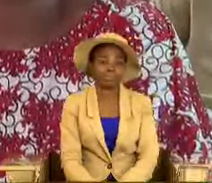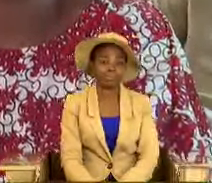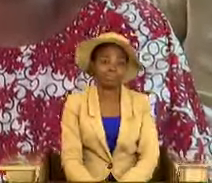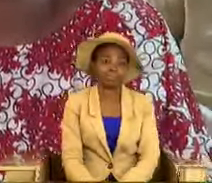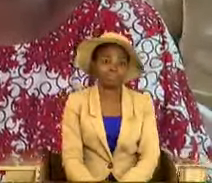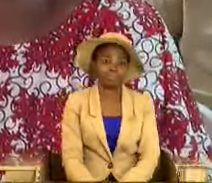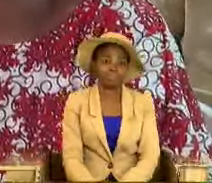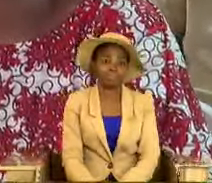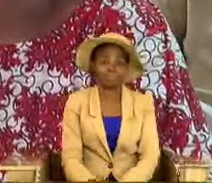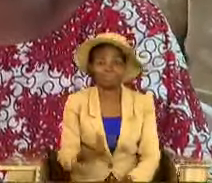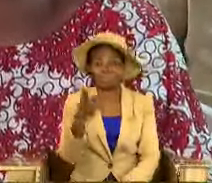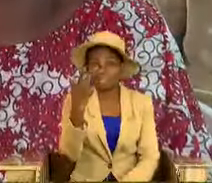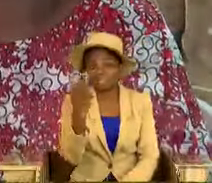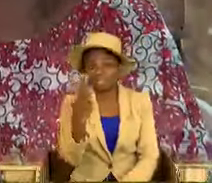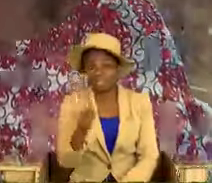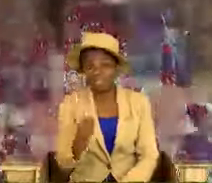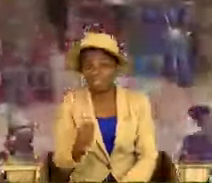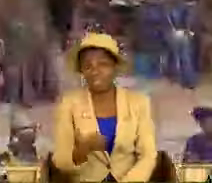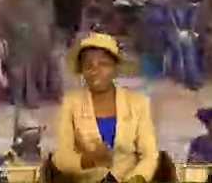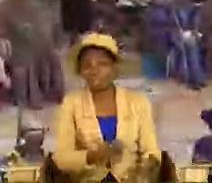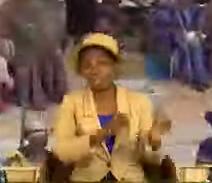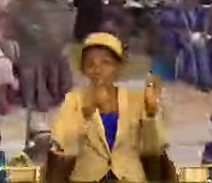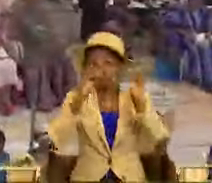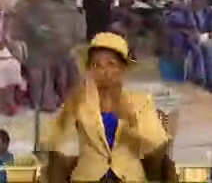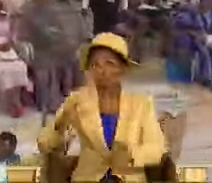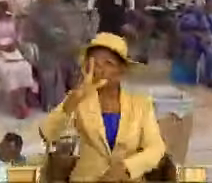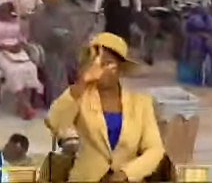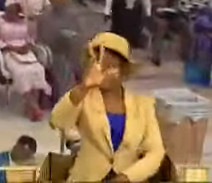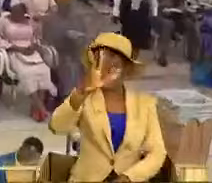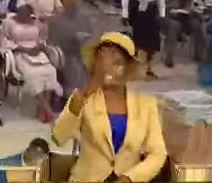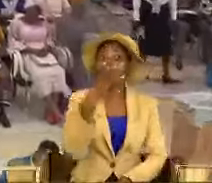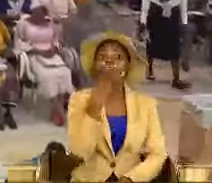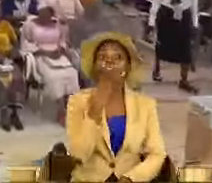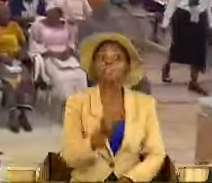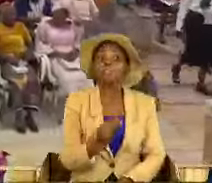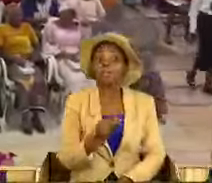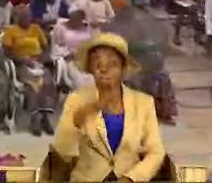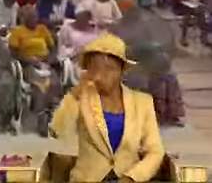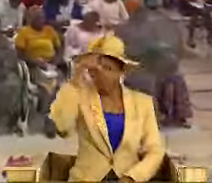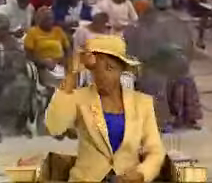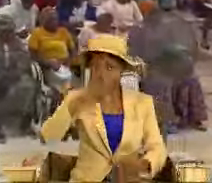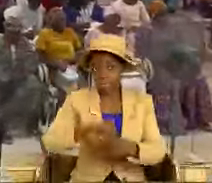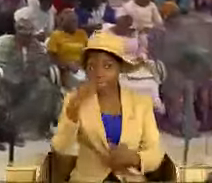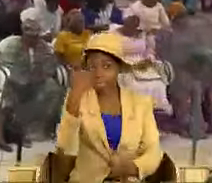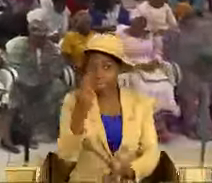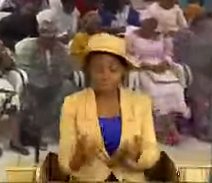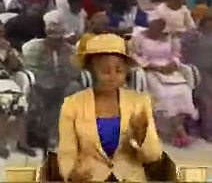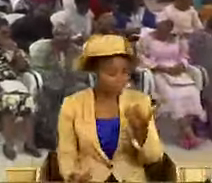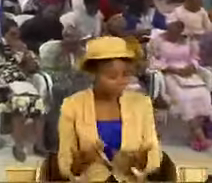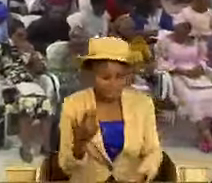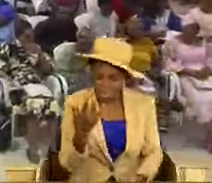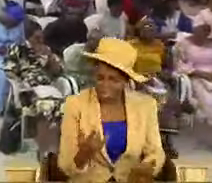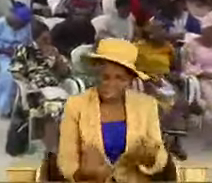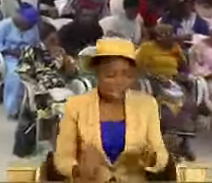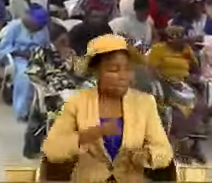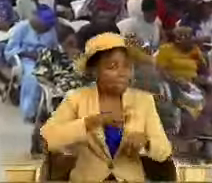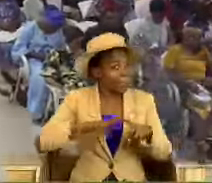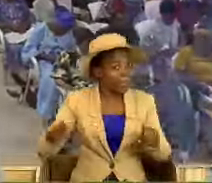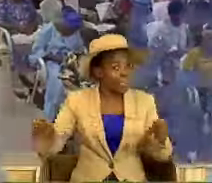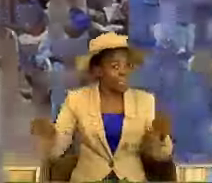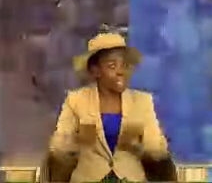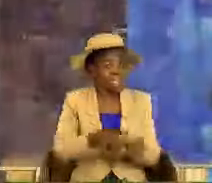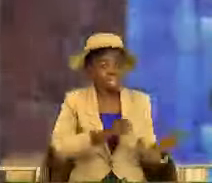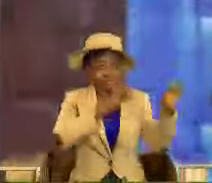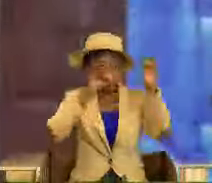ab they threw them into the fire but immediately they did that the